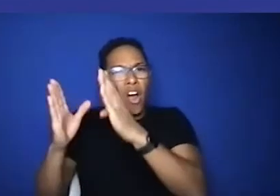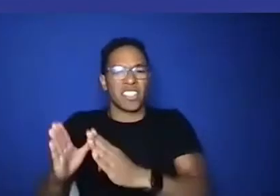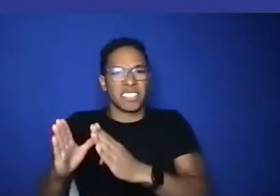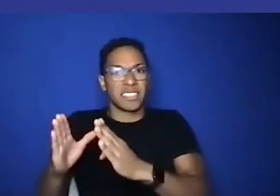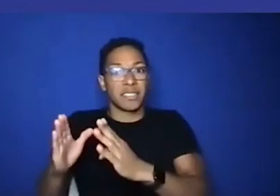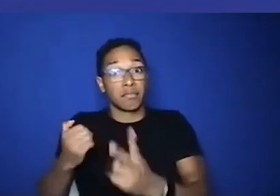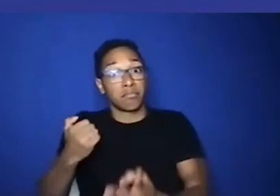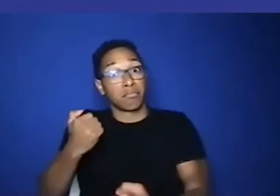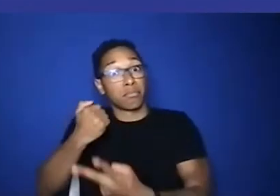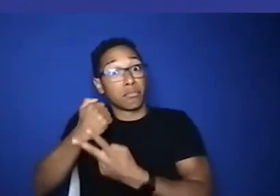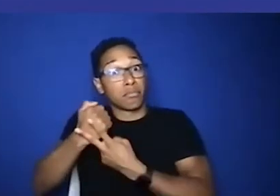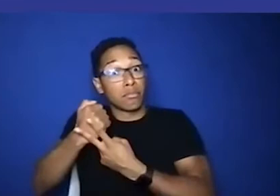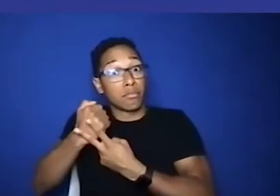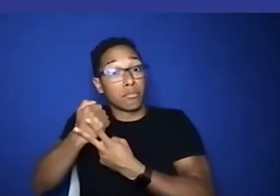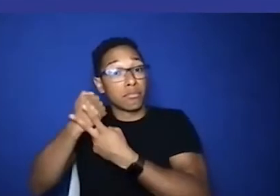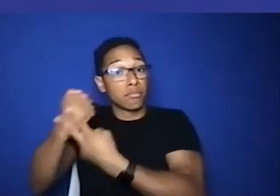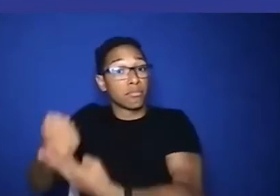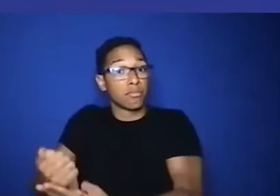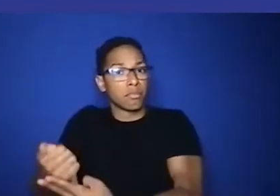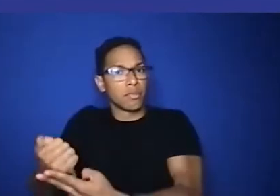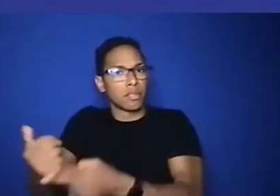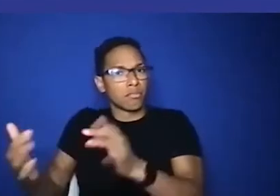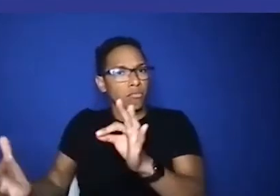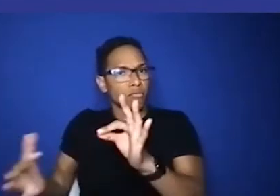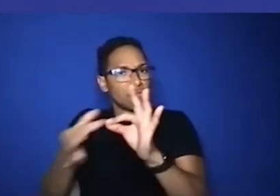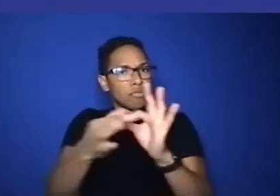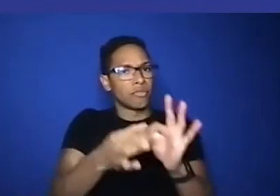archive also be in relation with